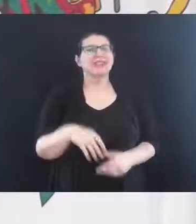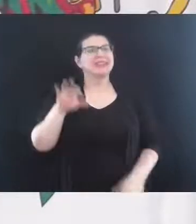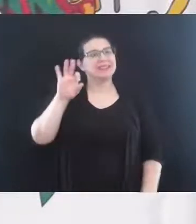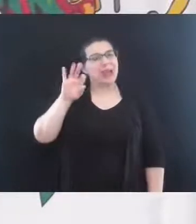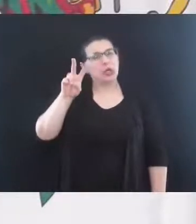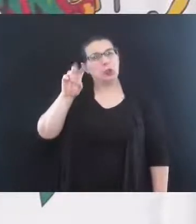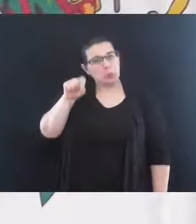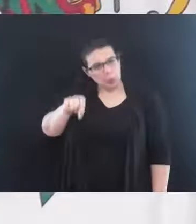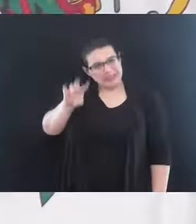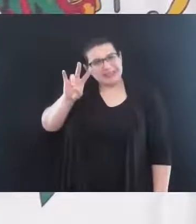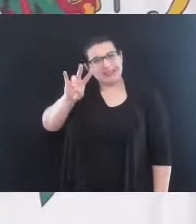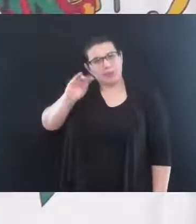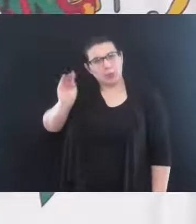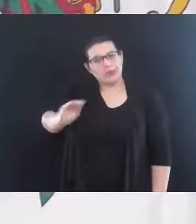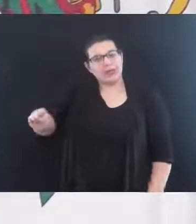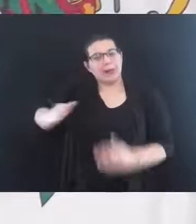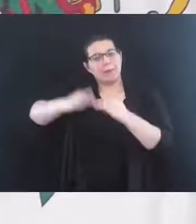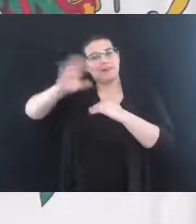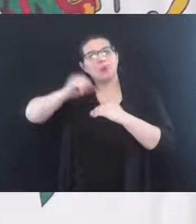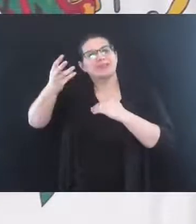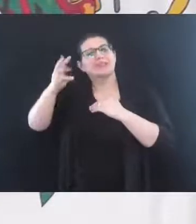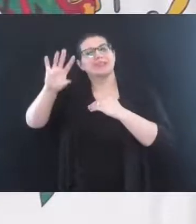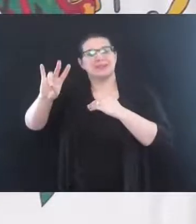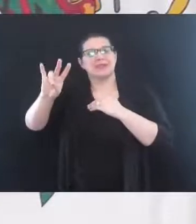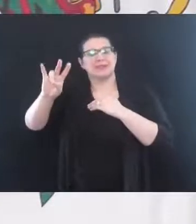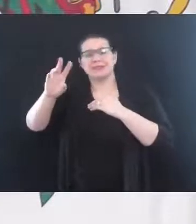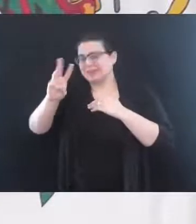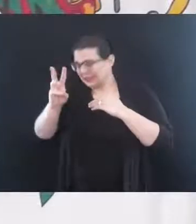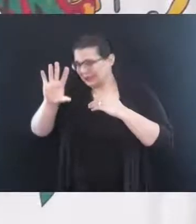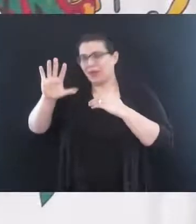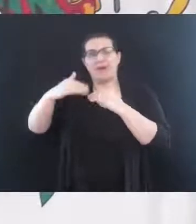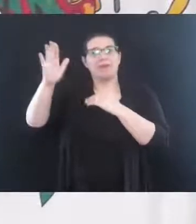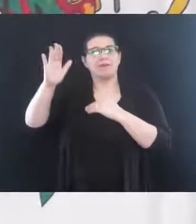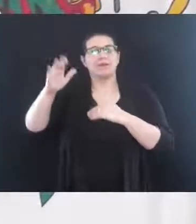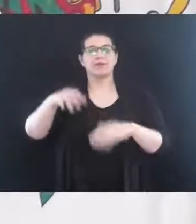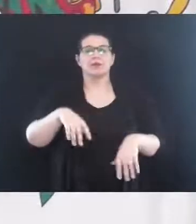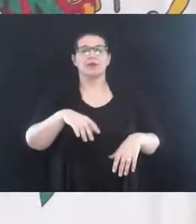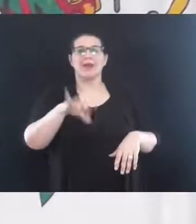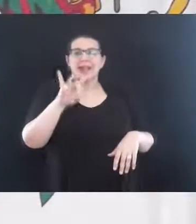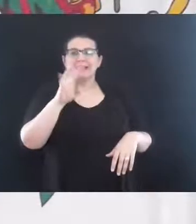92.7% of the 65 and older, 86.8% of the 50 and older,